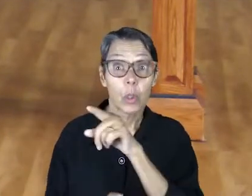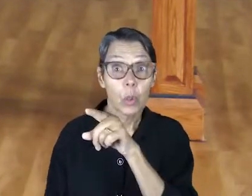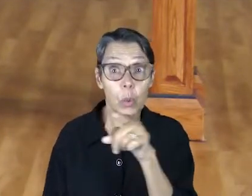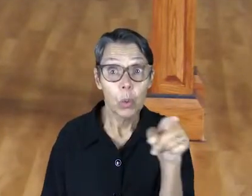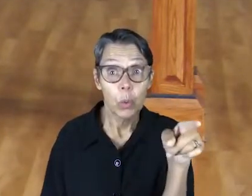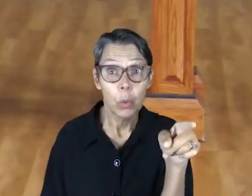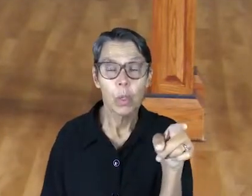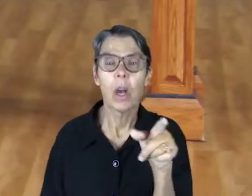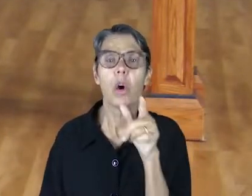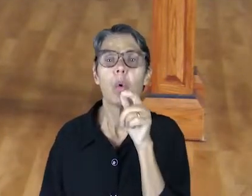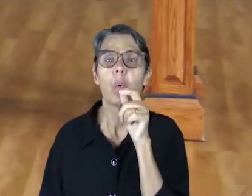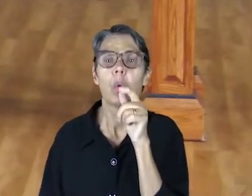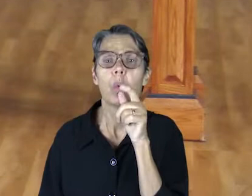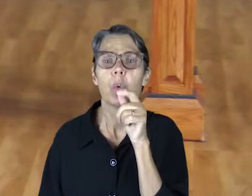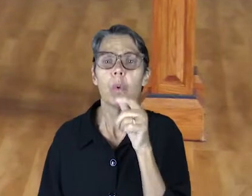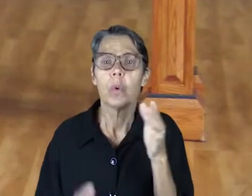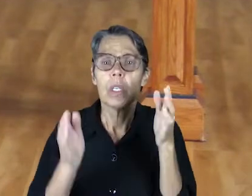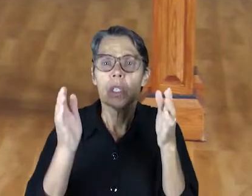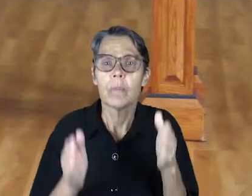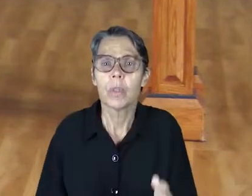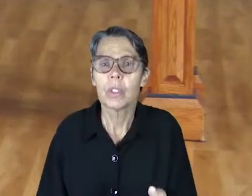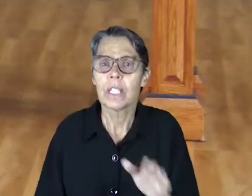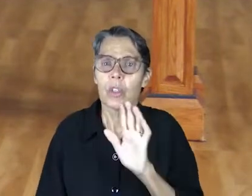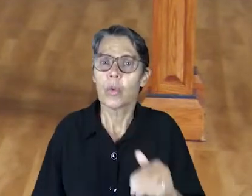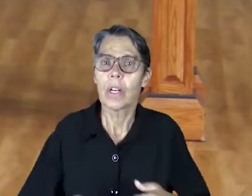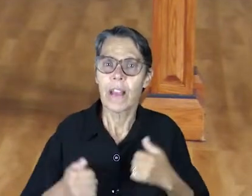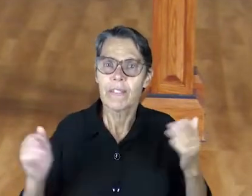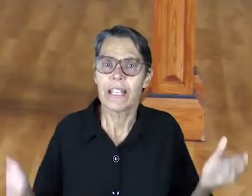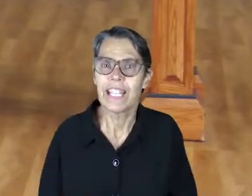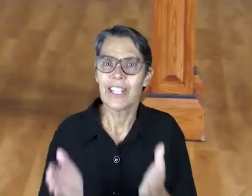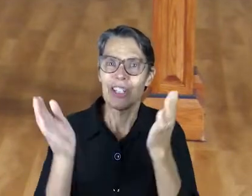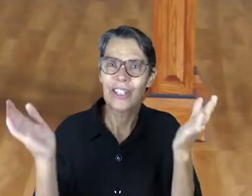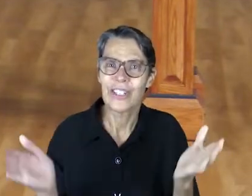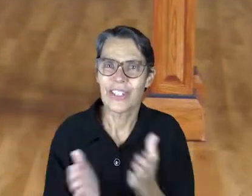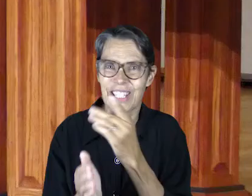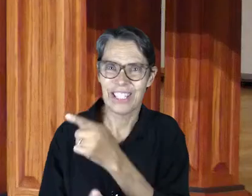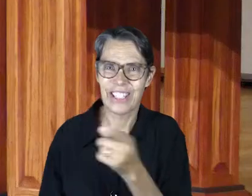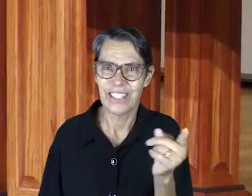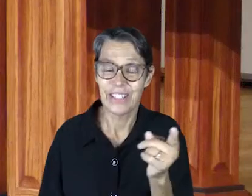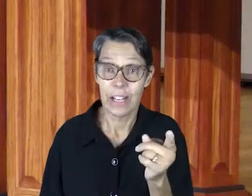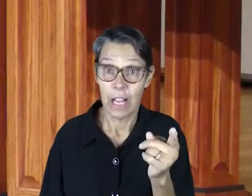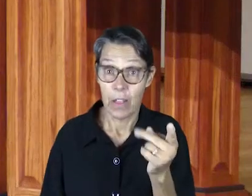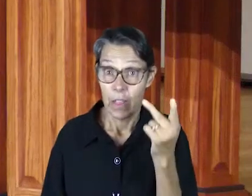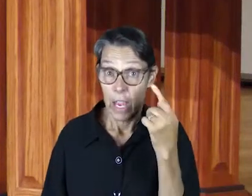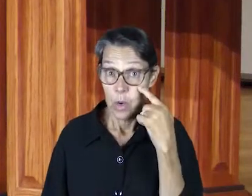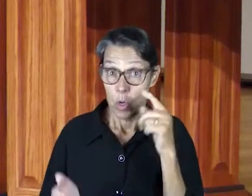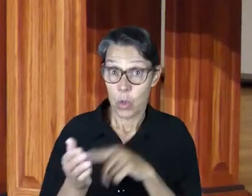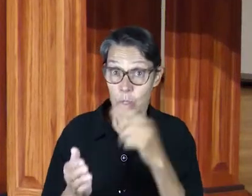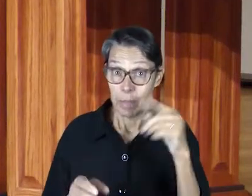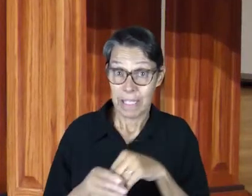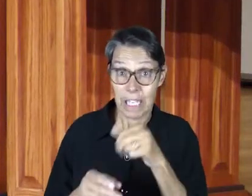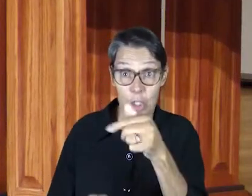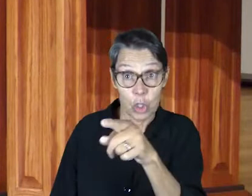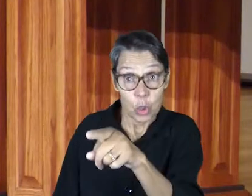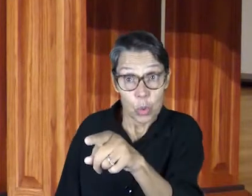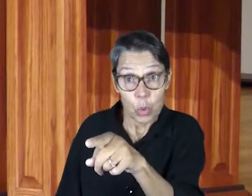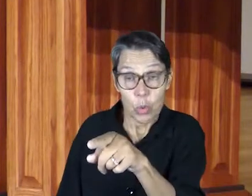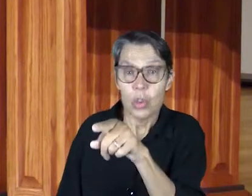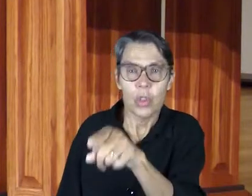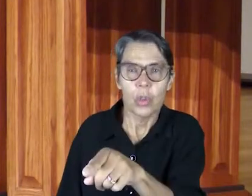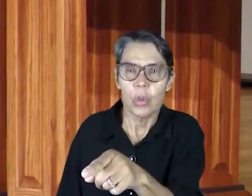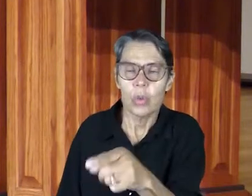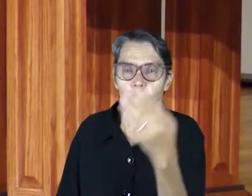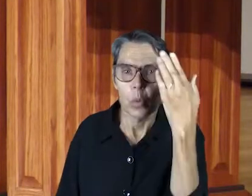a person in your life that encouraged you, that saw something in you that you didn't see